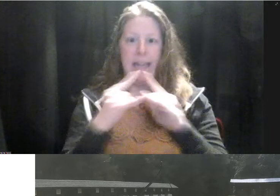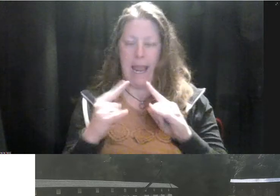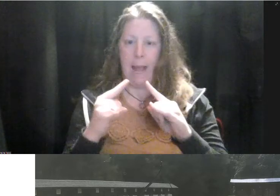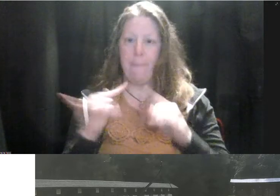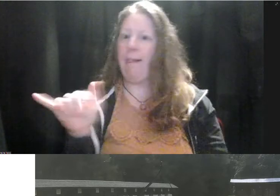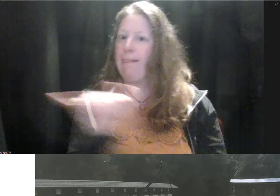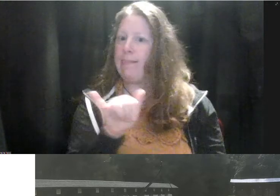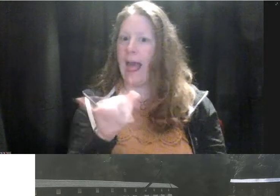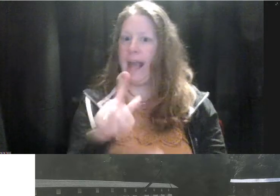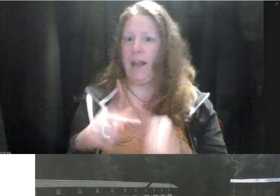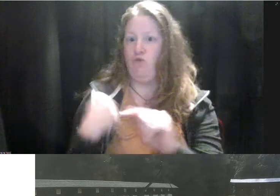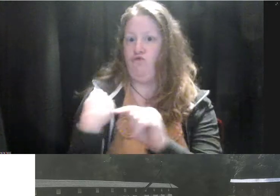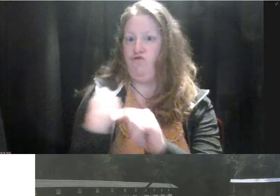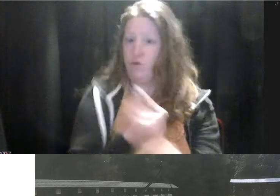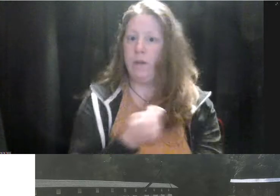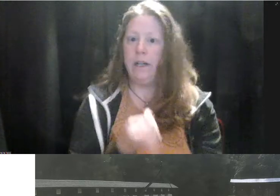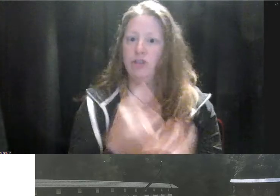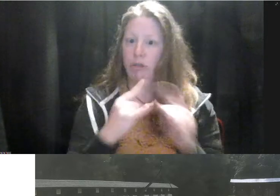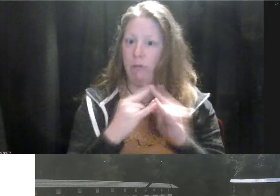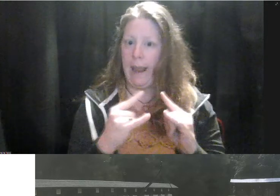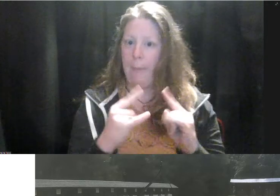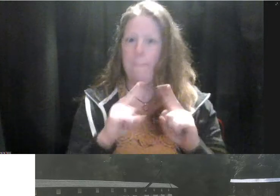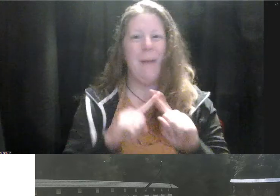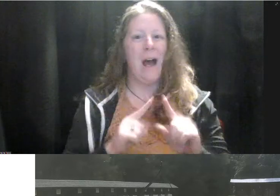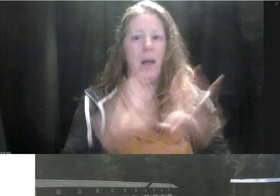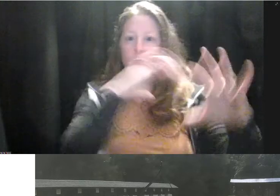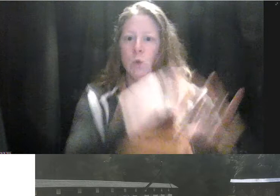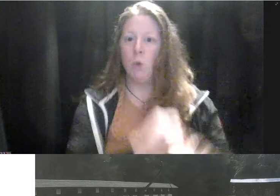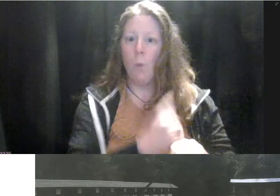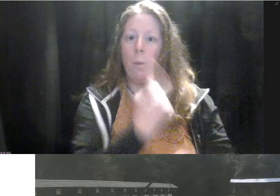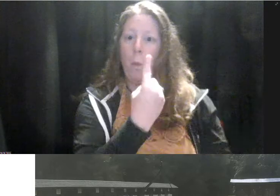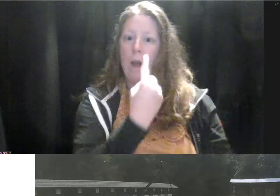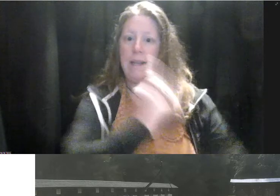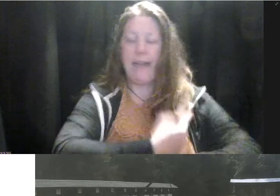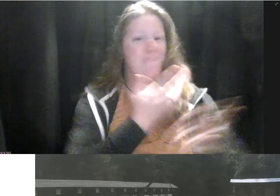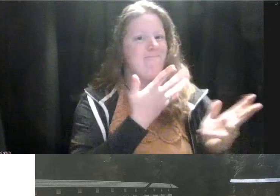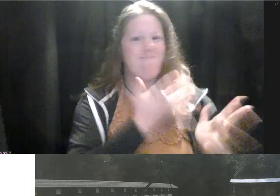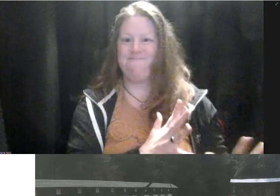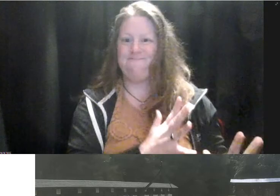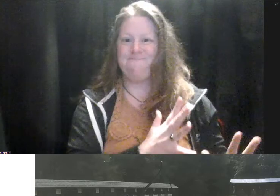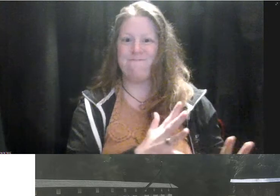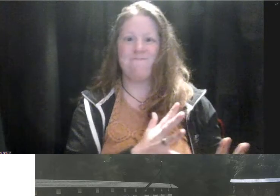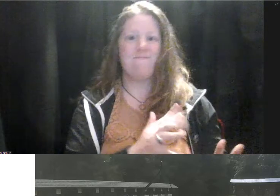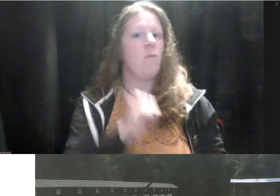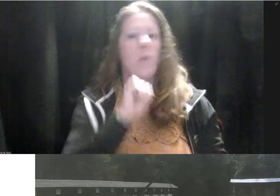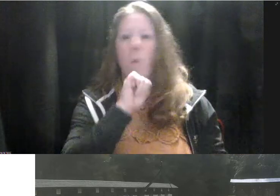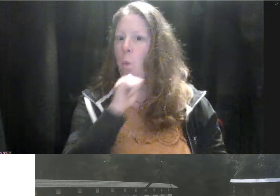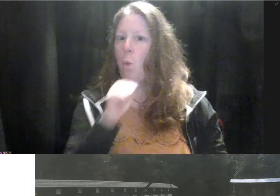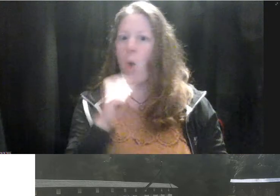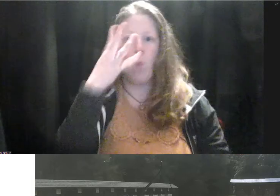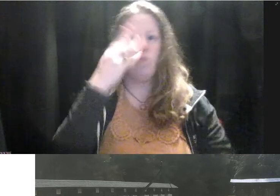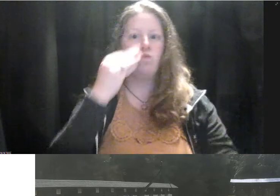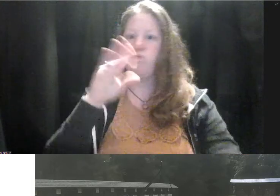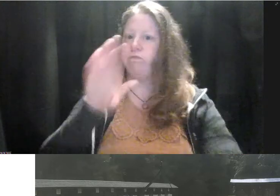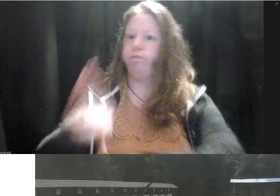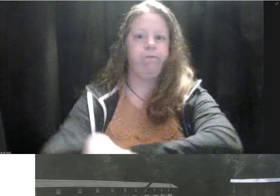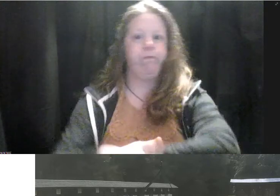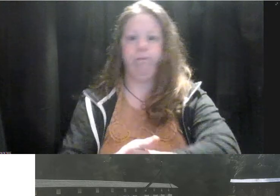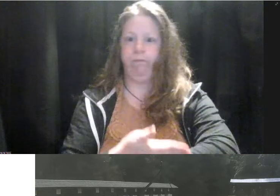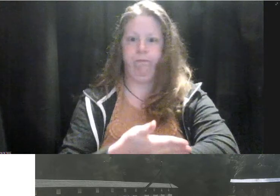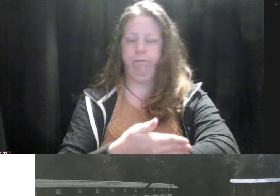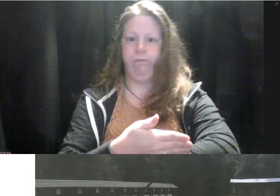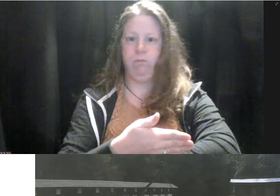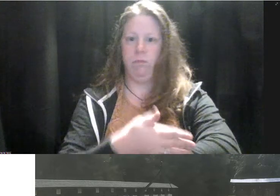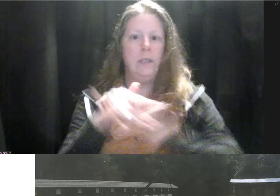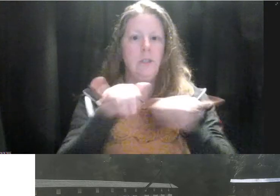And that will be a one-day camp, just like our traditional camp, but condensed into one day and finish. We will not